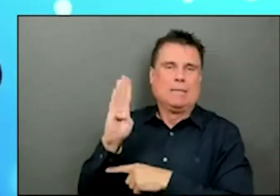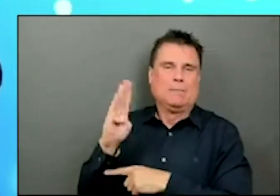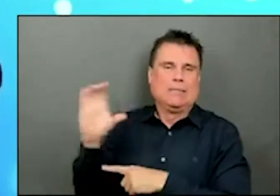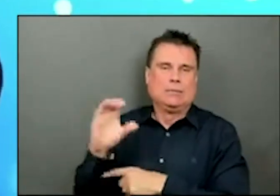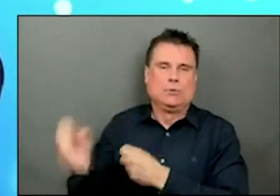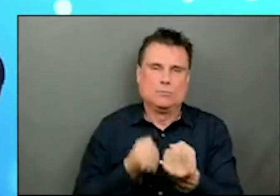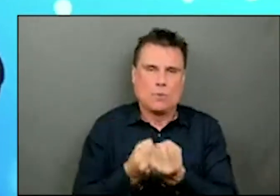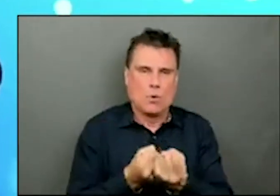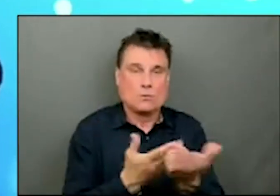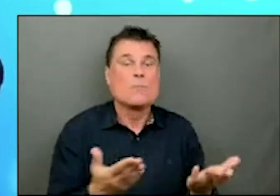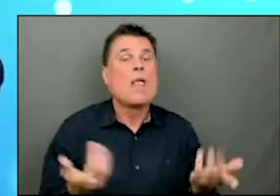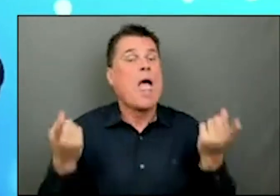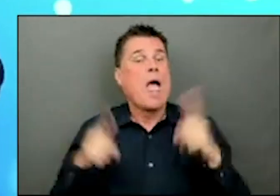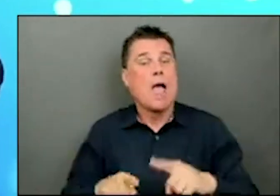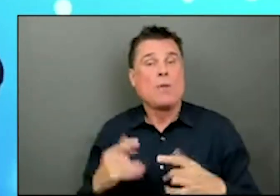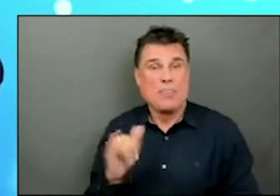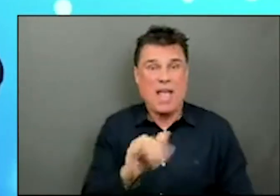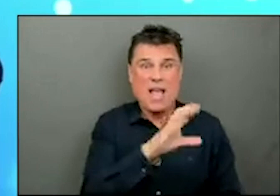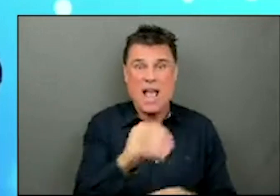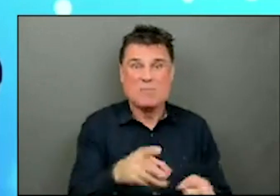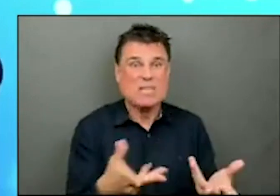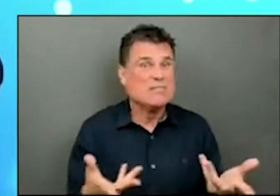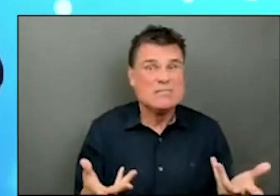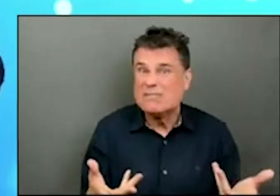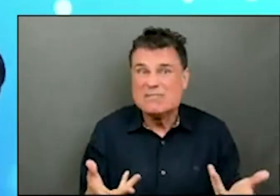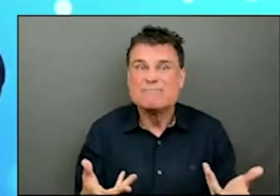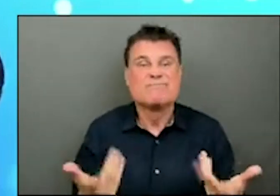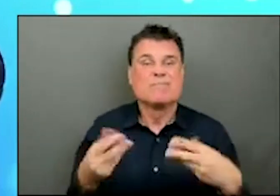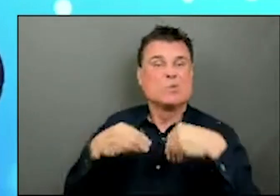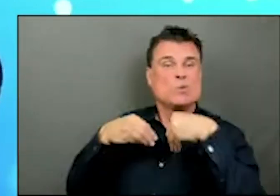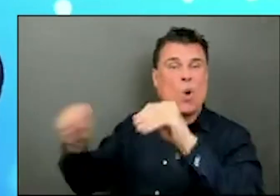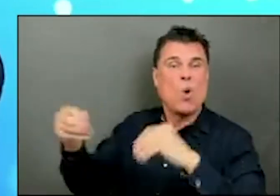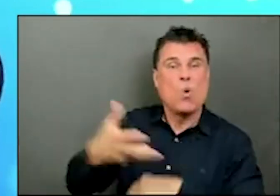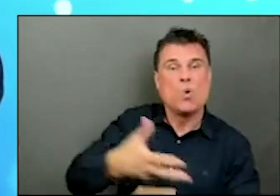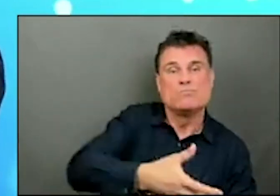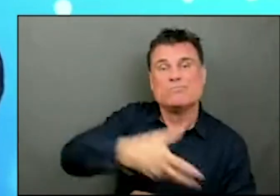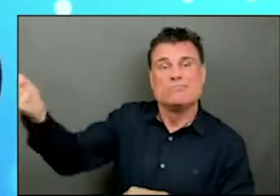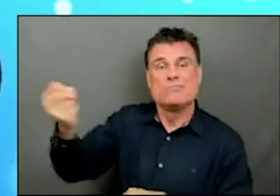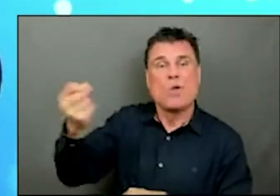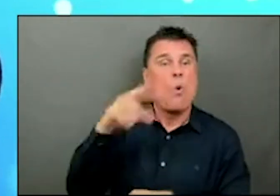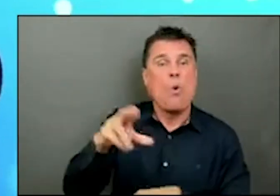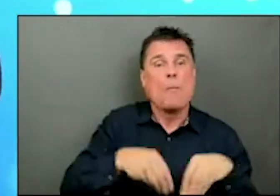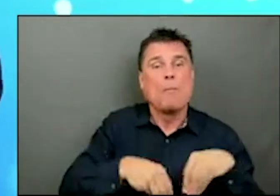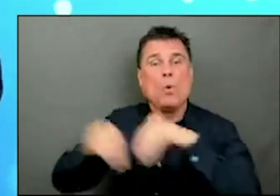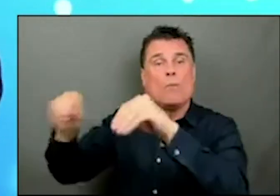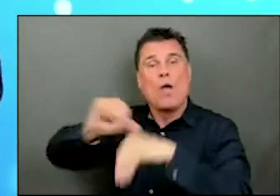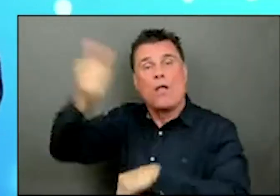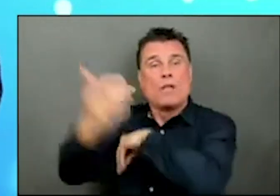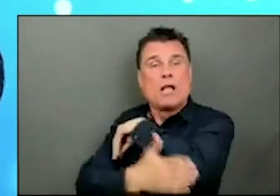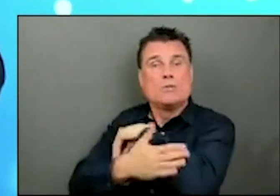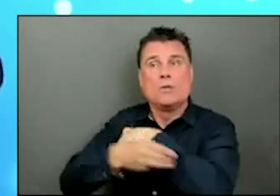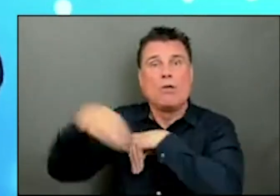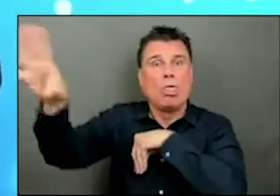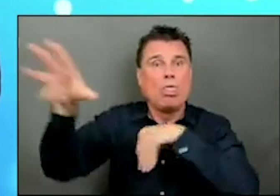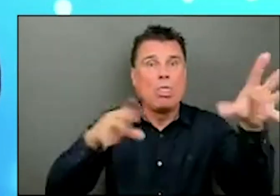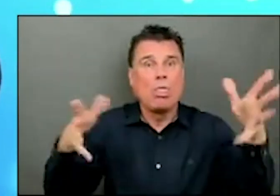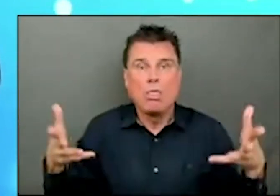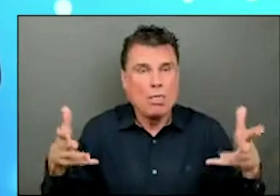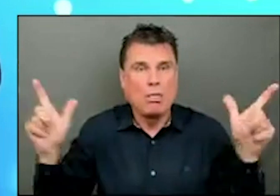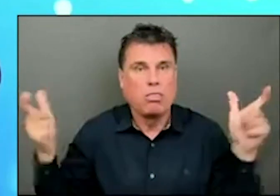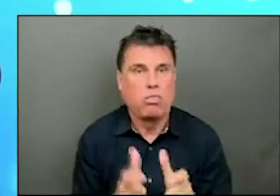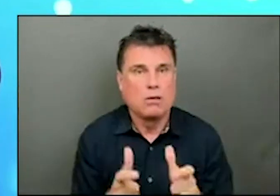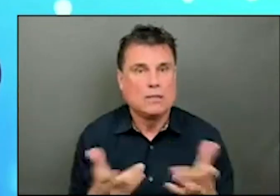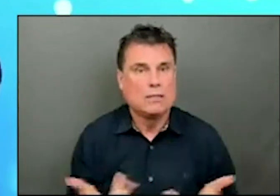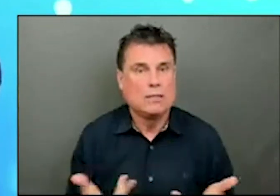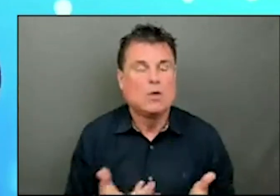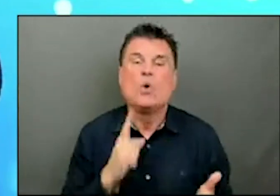nurtured on the needs that it has. And this happens to our collective detriment, and often British Columbians and Canadians buy those ideas and